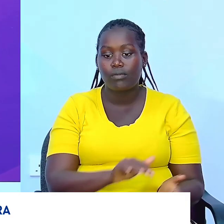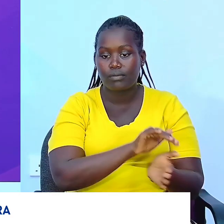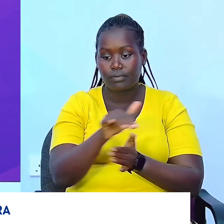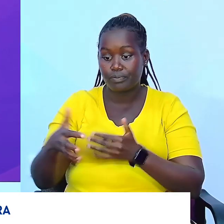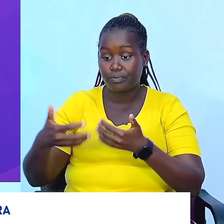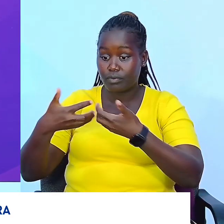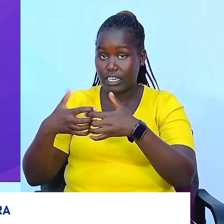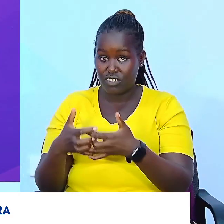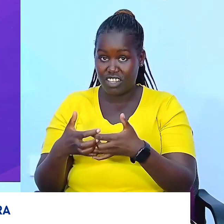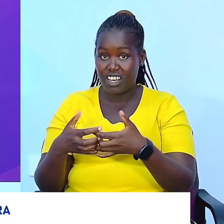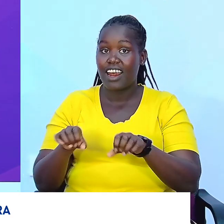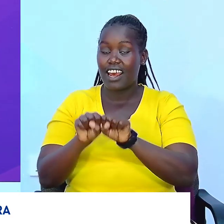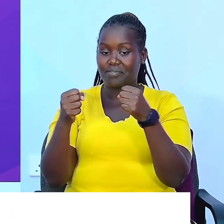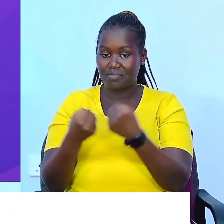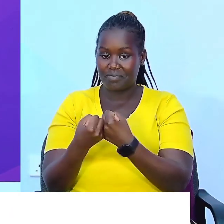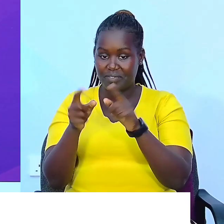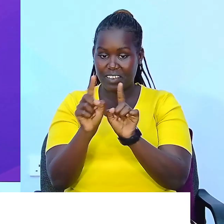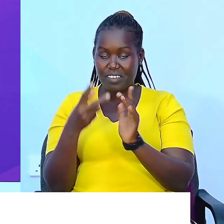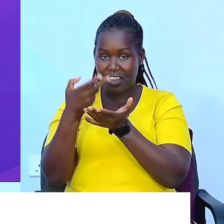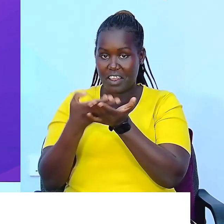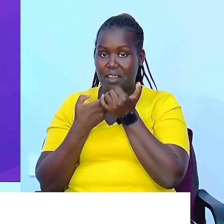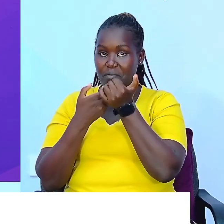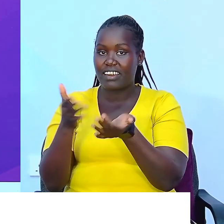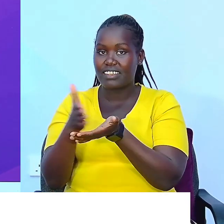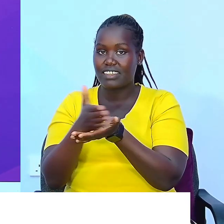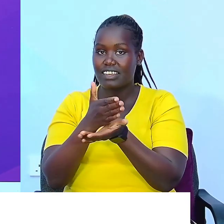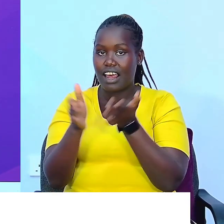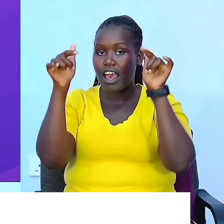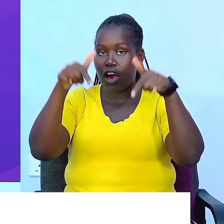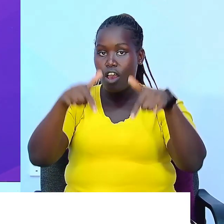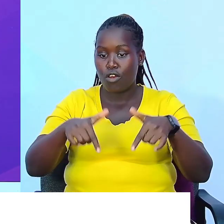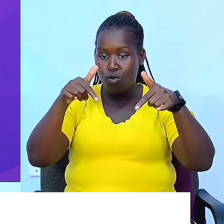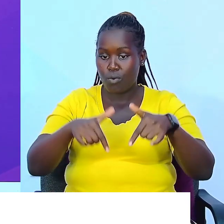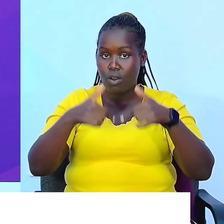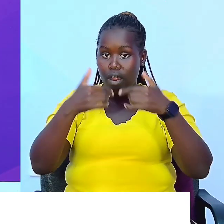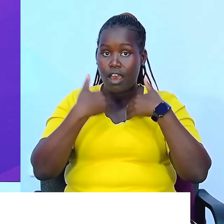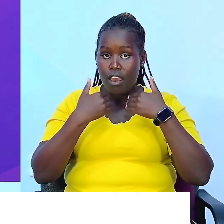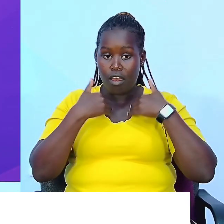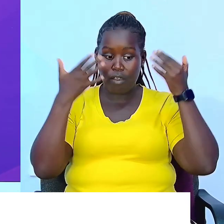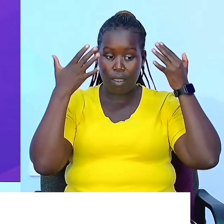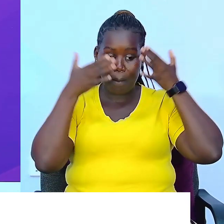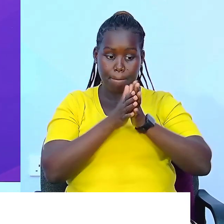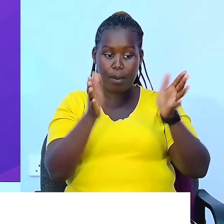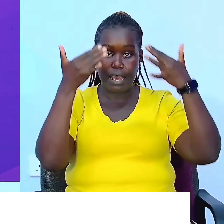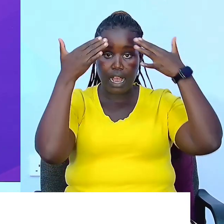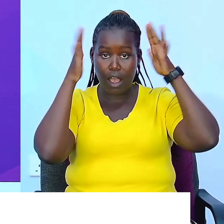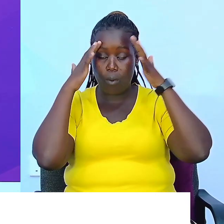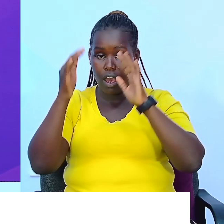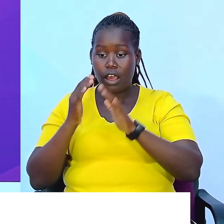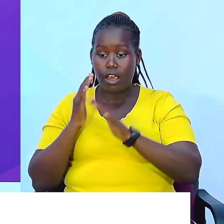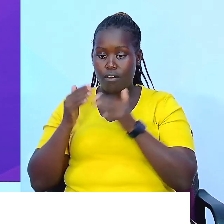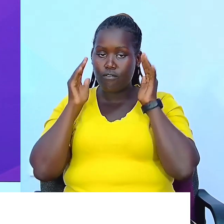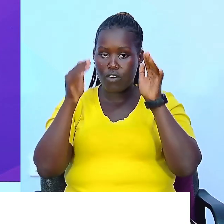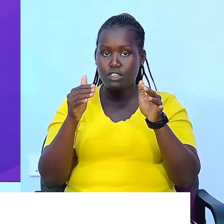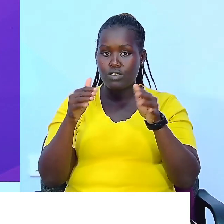Engineering associations and stakeholders in the sector today are raising public awareness ahead of World